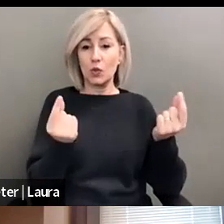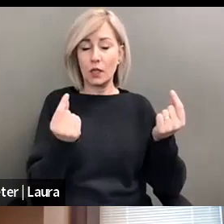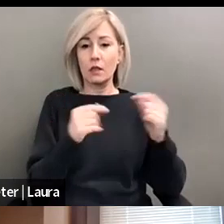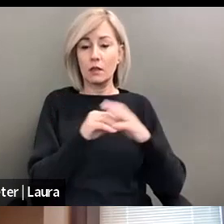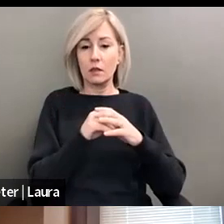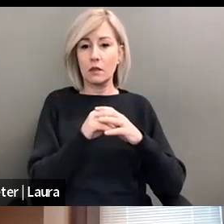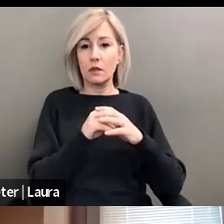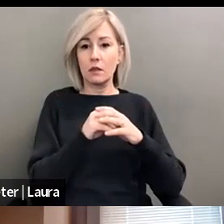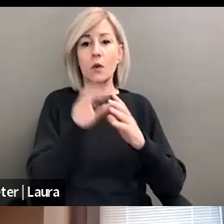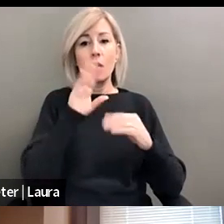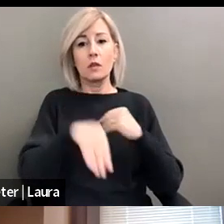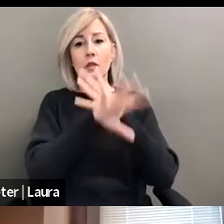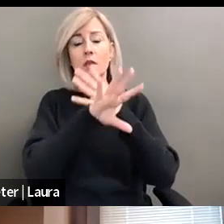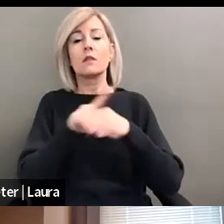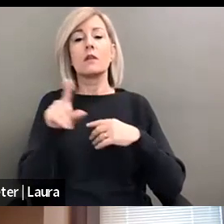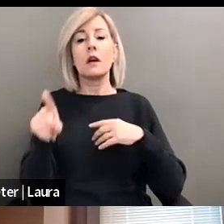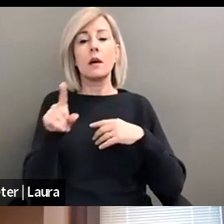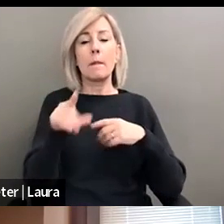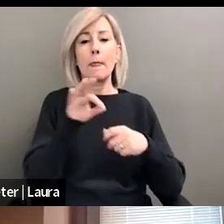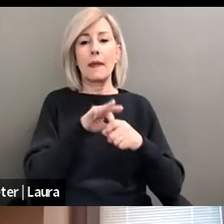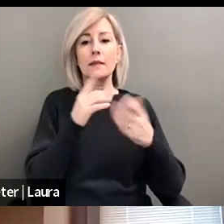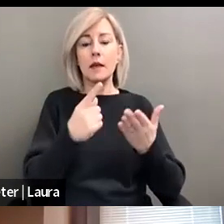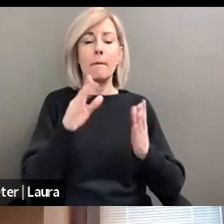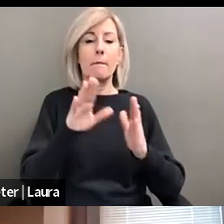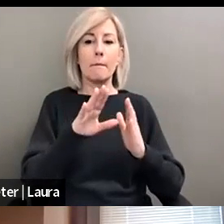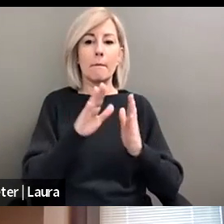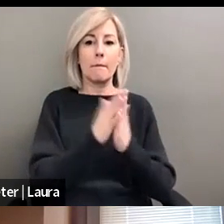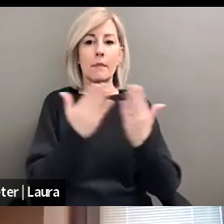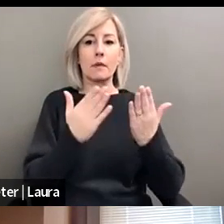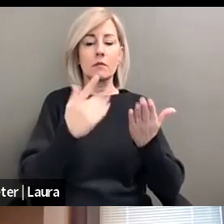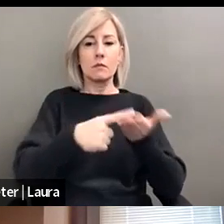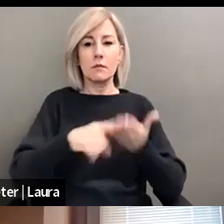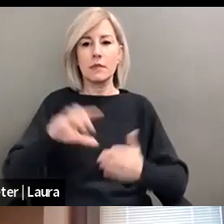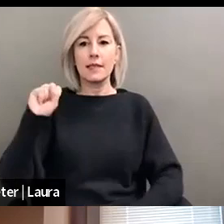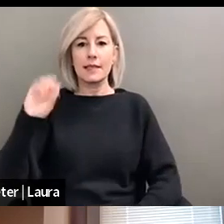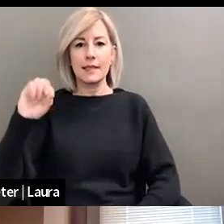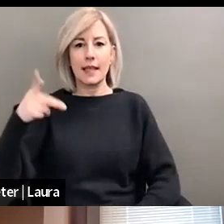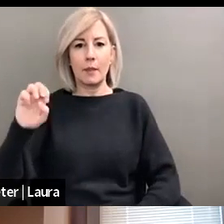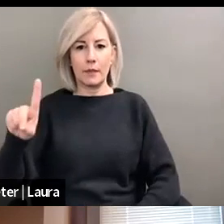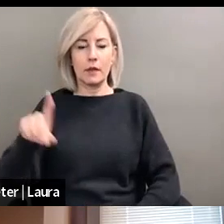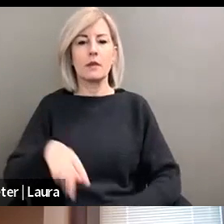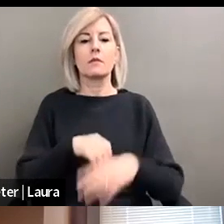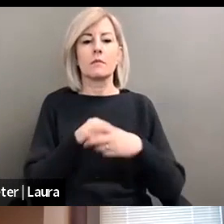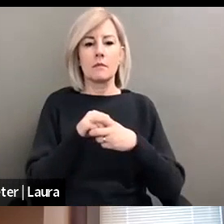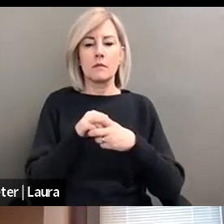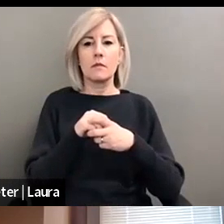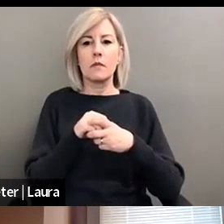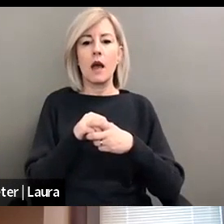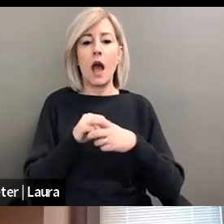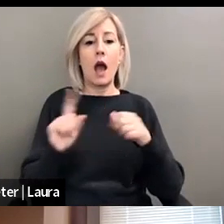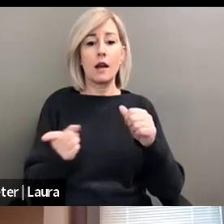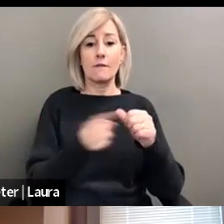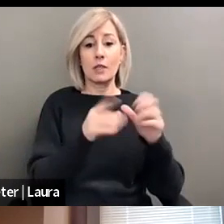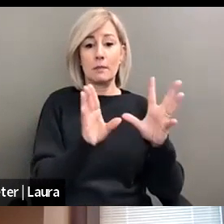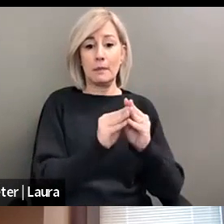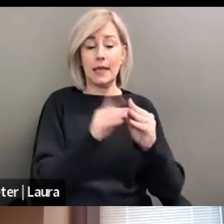doing a virtual book discussion of the book Stamped from the Beginning by Ibram Kendi. Our first meeting is